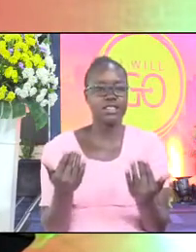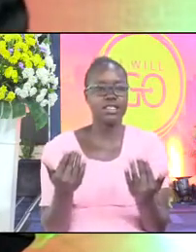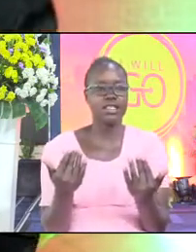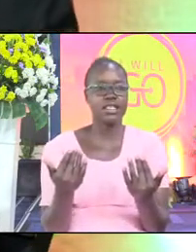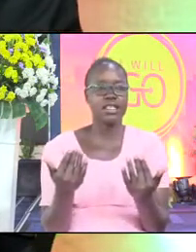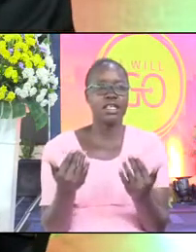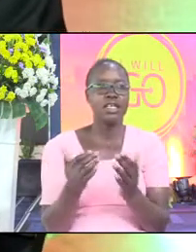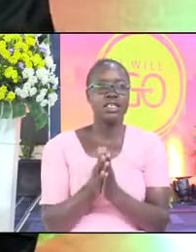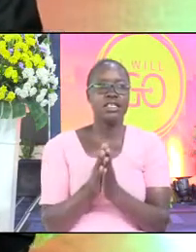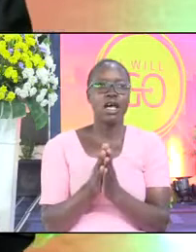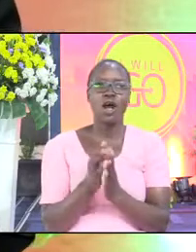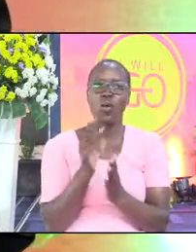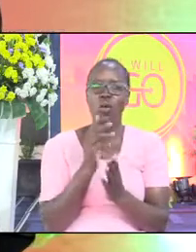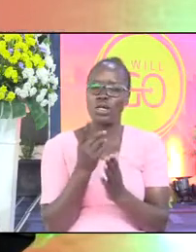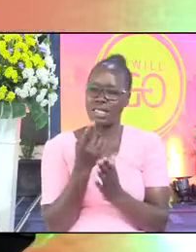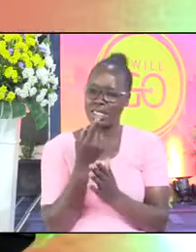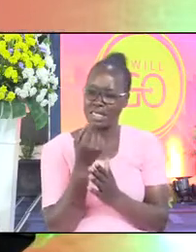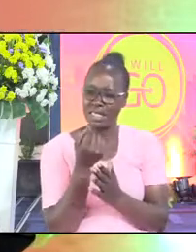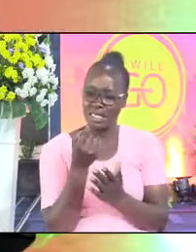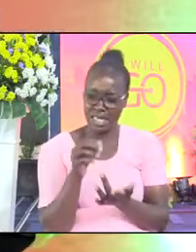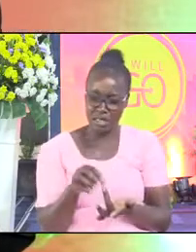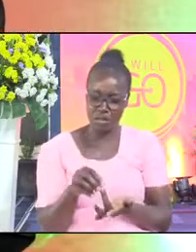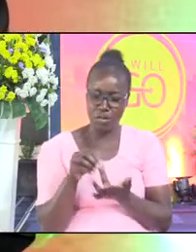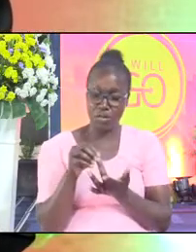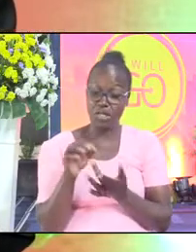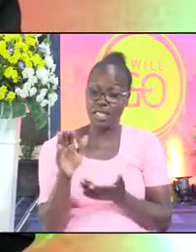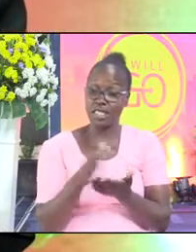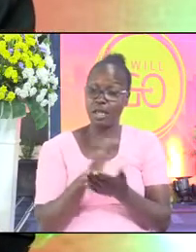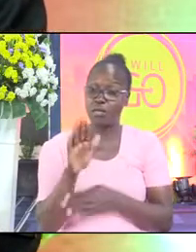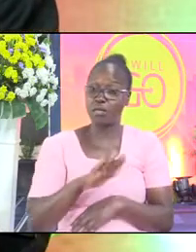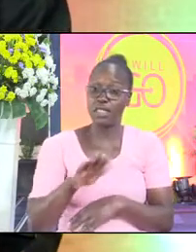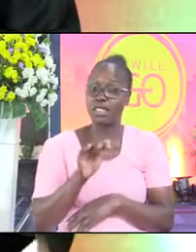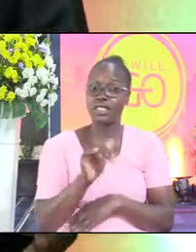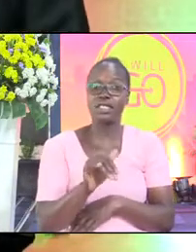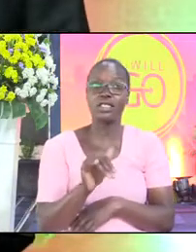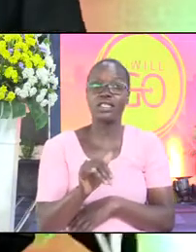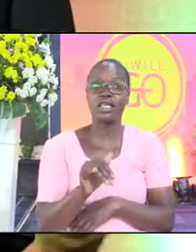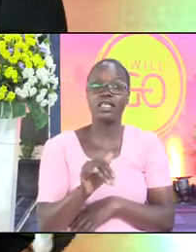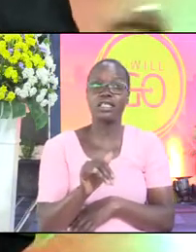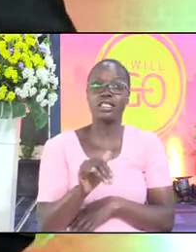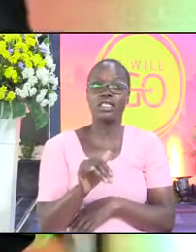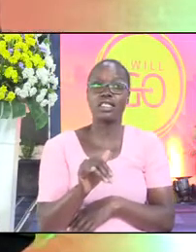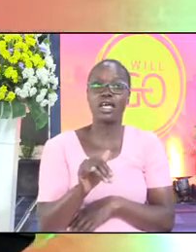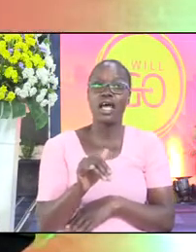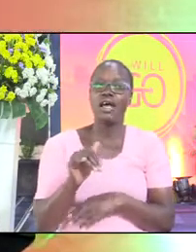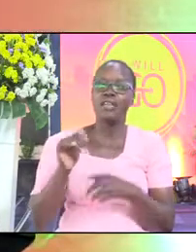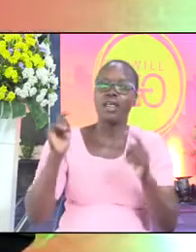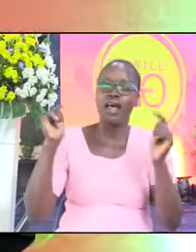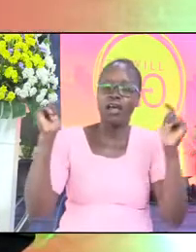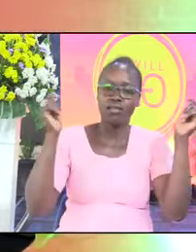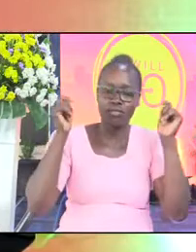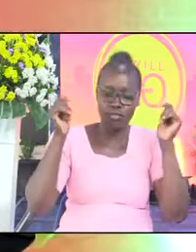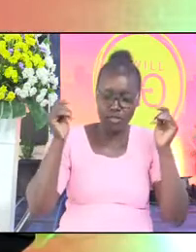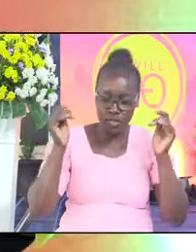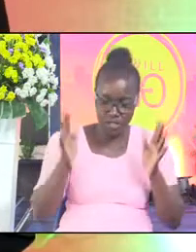Water was so scarce and so precious in some places that herdsmen, shepherds,